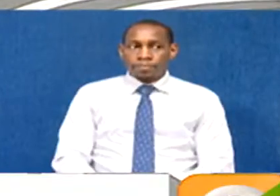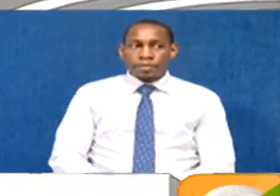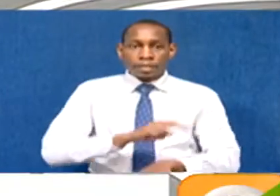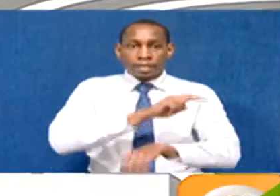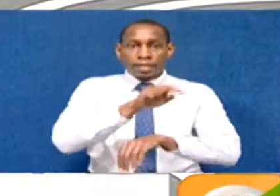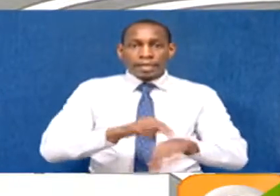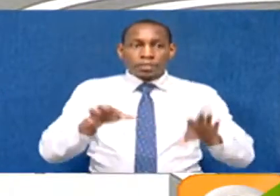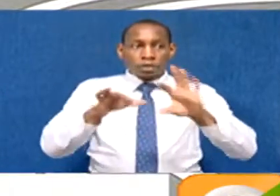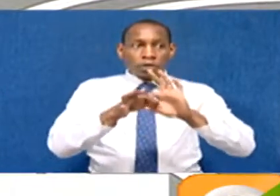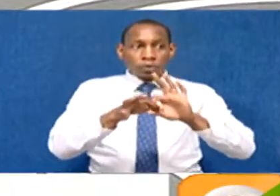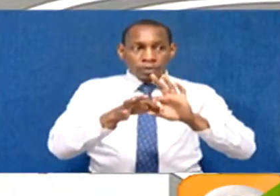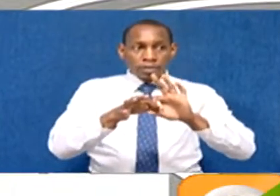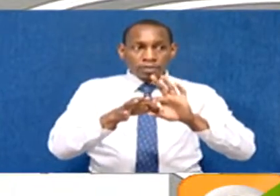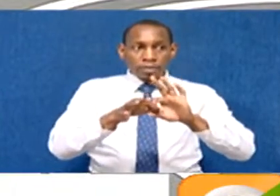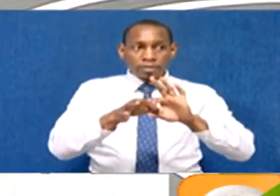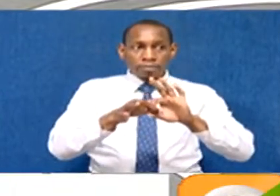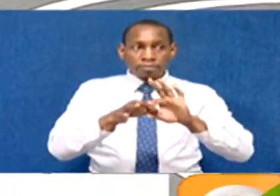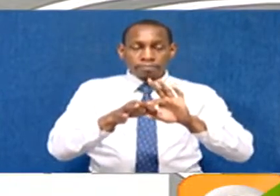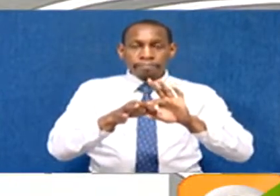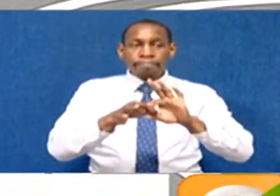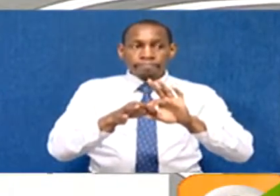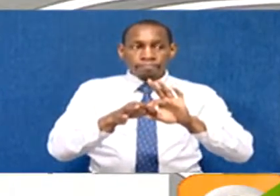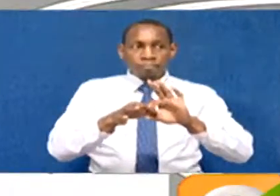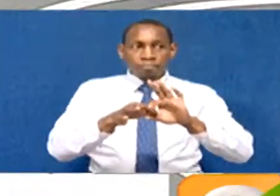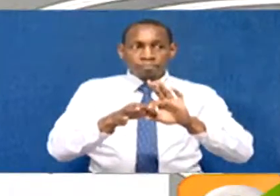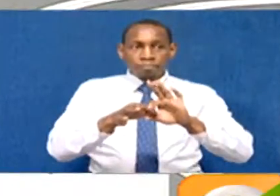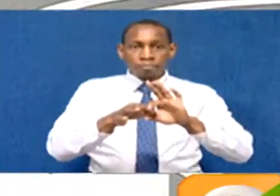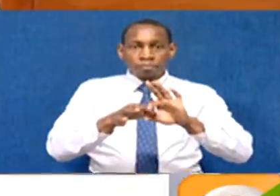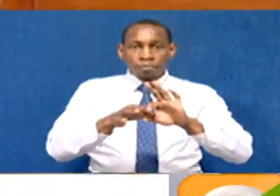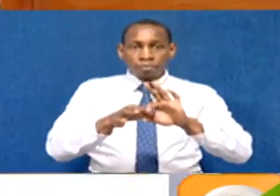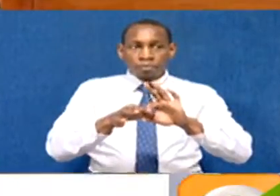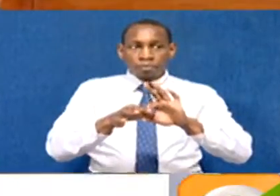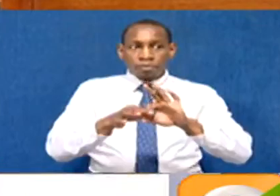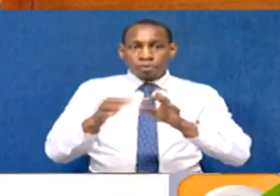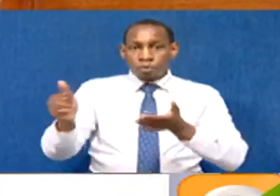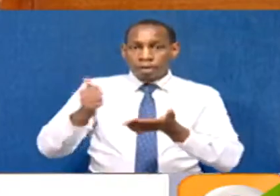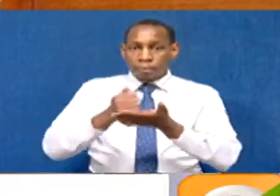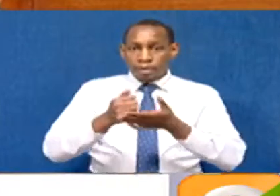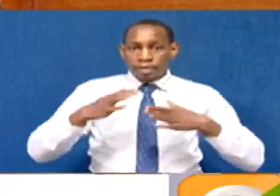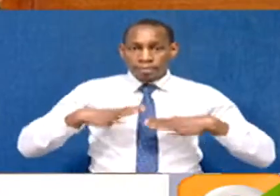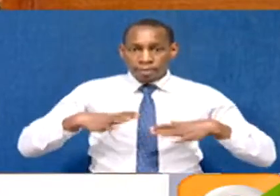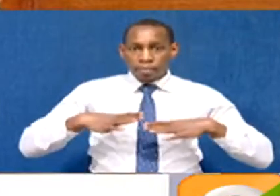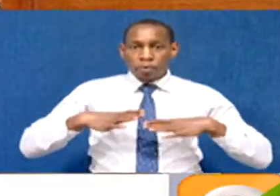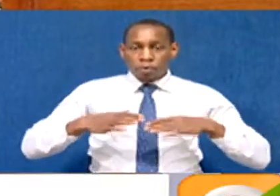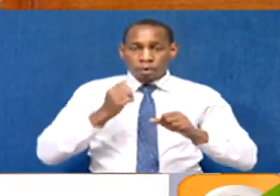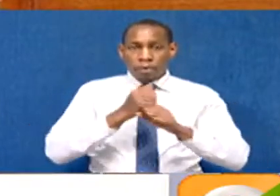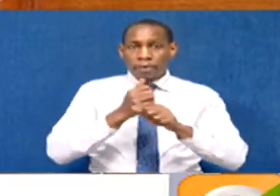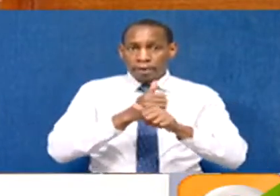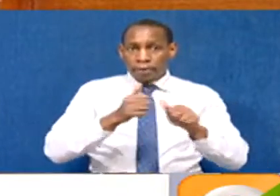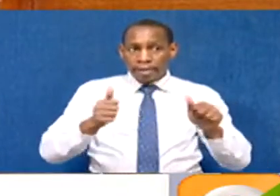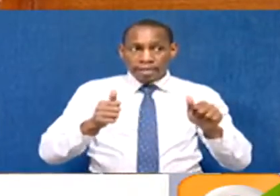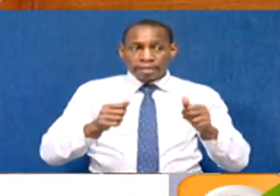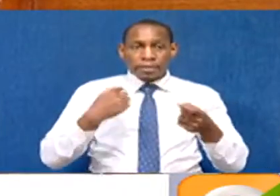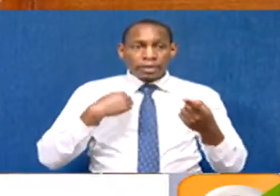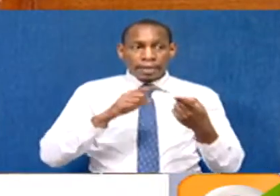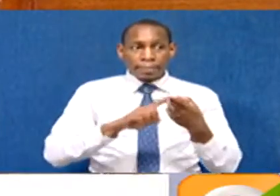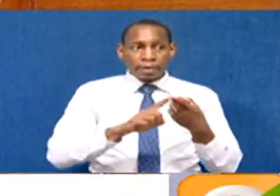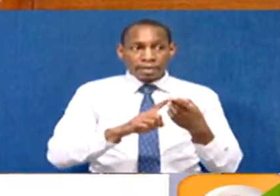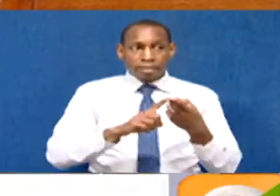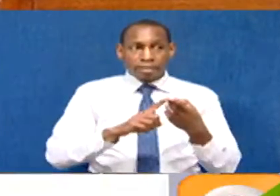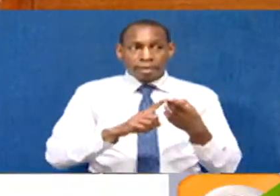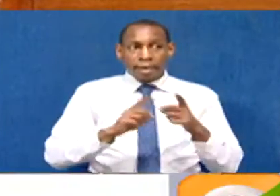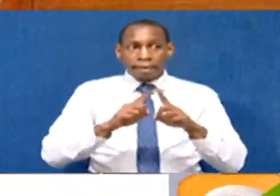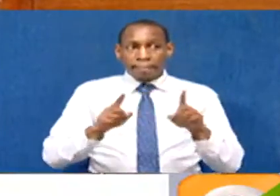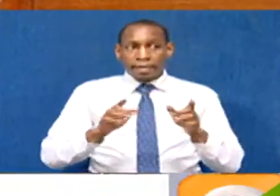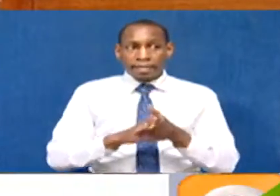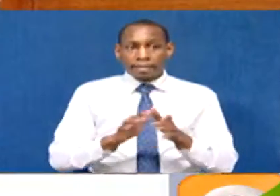national cohesion, we have to put people with the right frame to do the work properly. That is one. But we